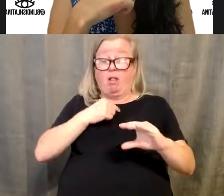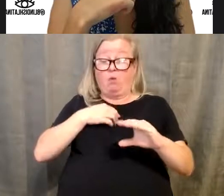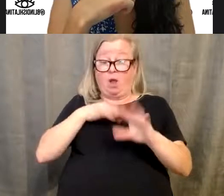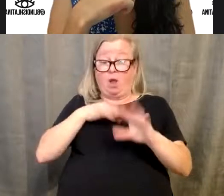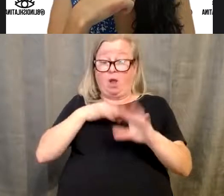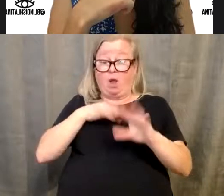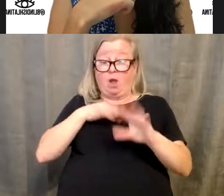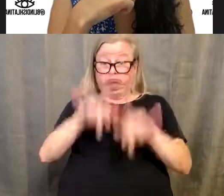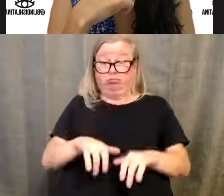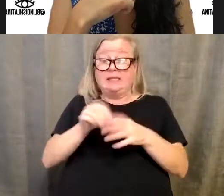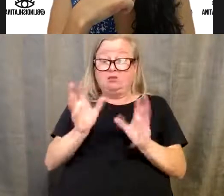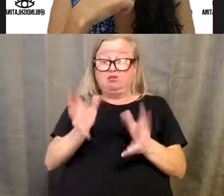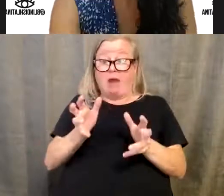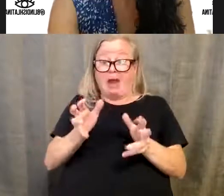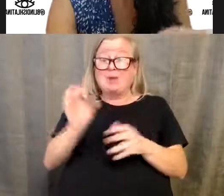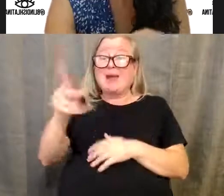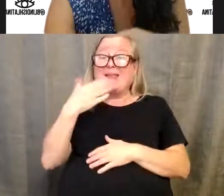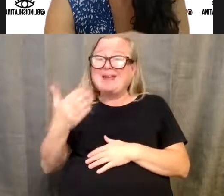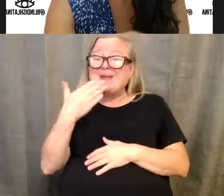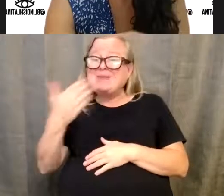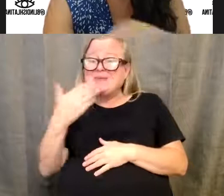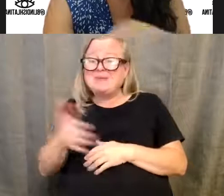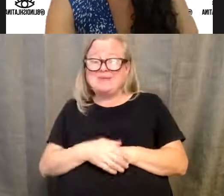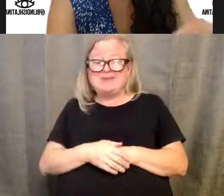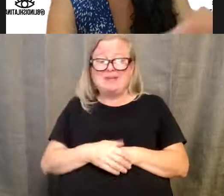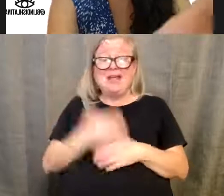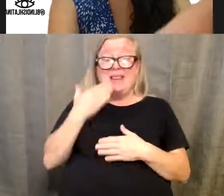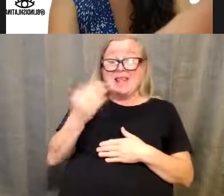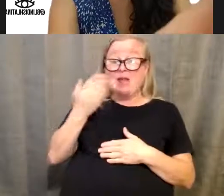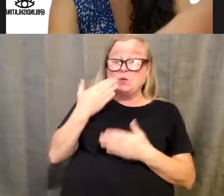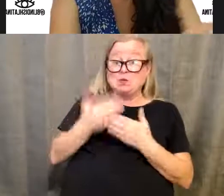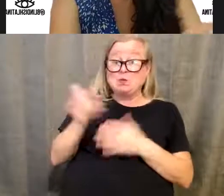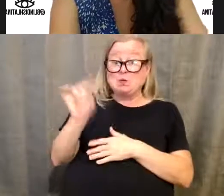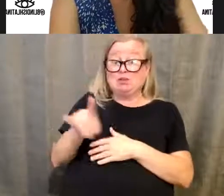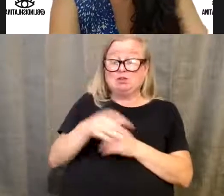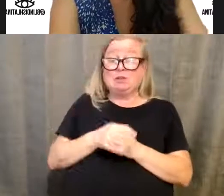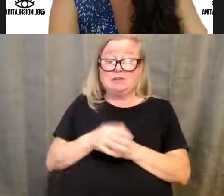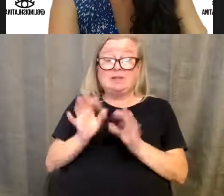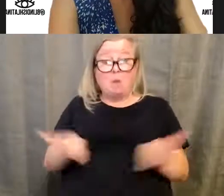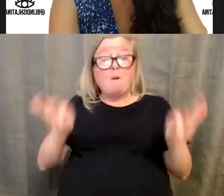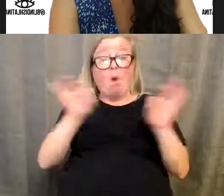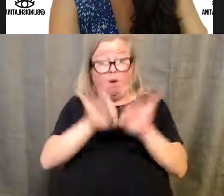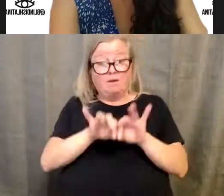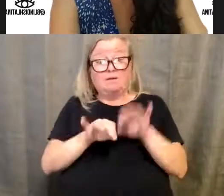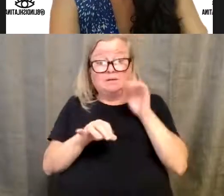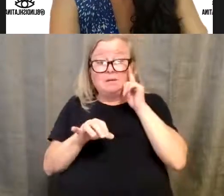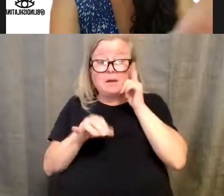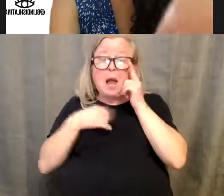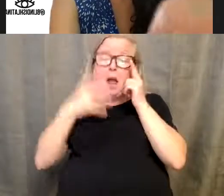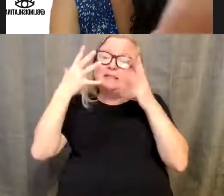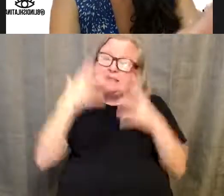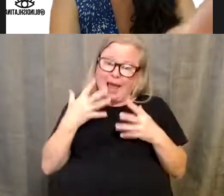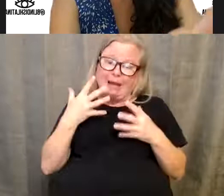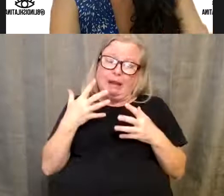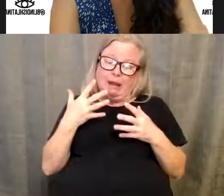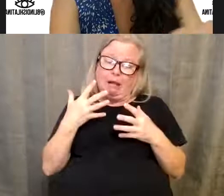chat. Okay, thank you. No problem. Thank you for that question, Joanna. Really important. And sadly, we